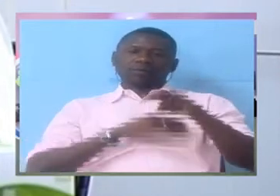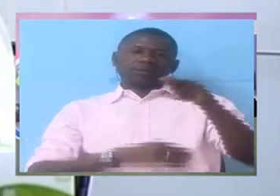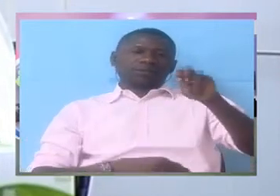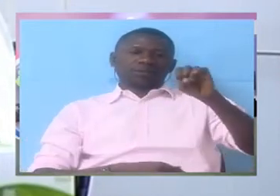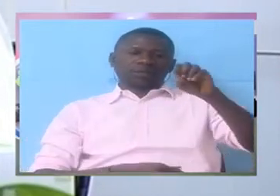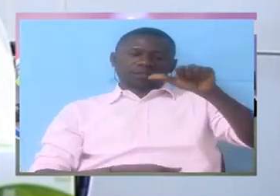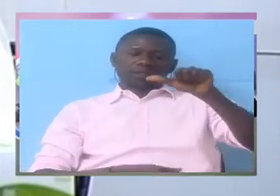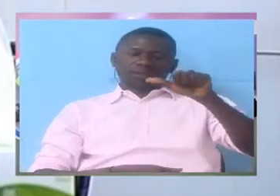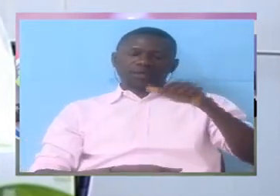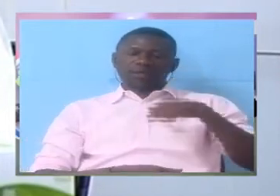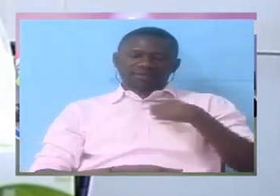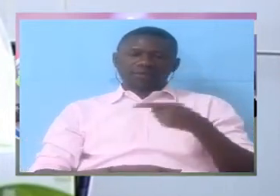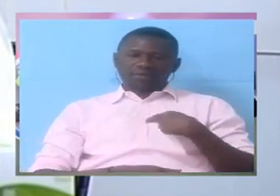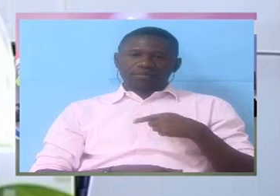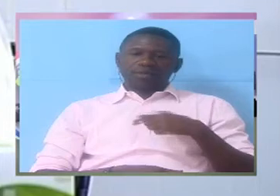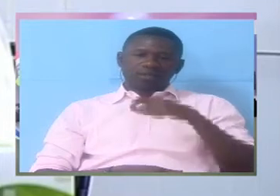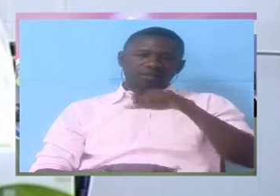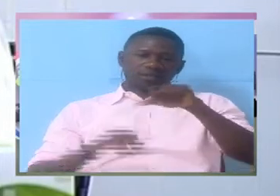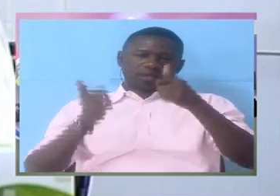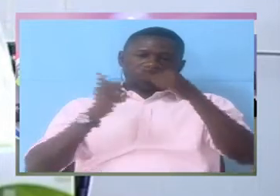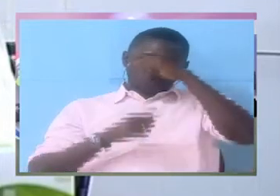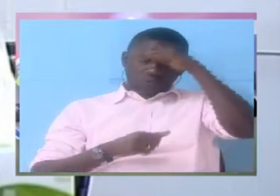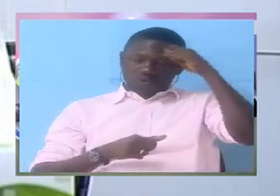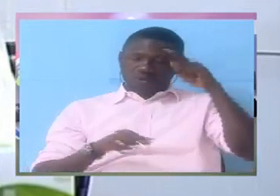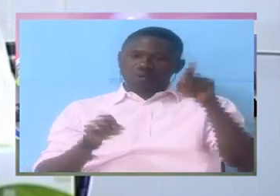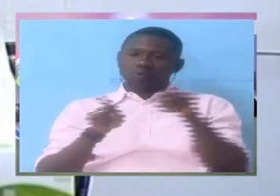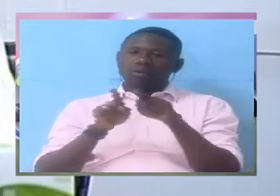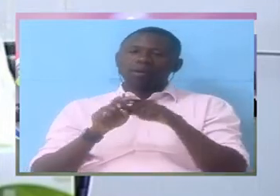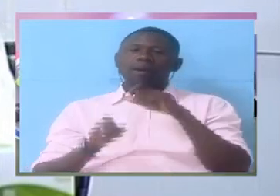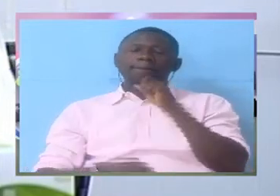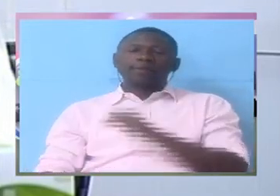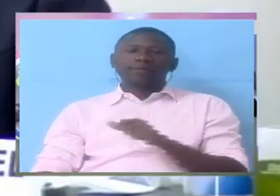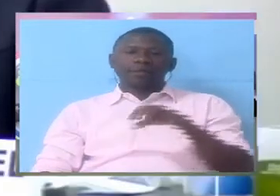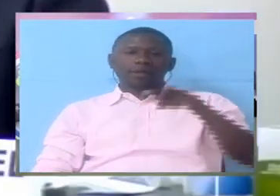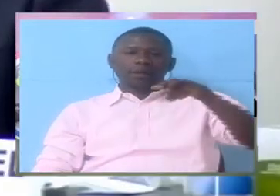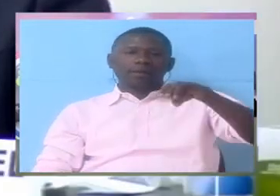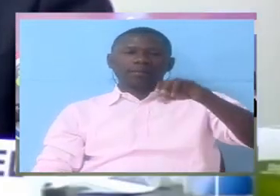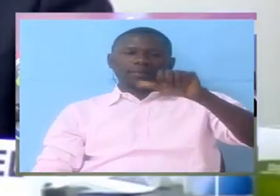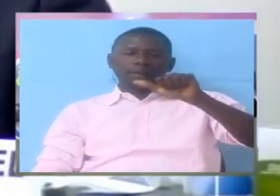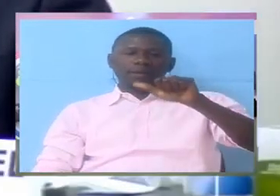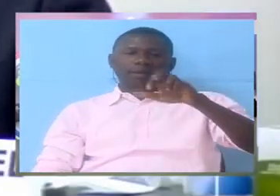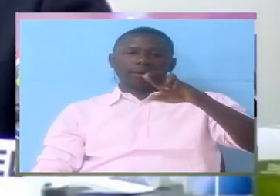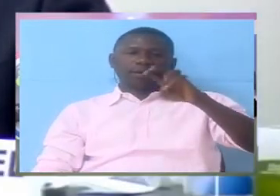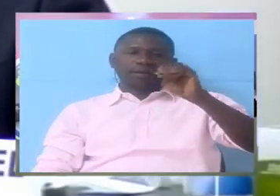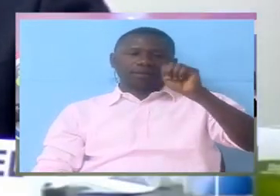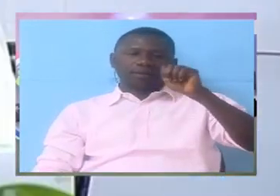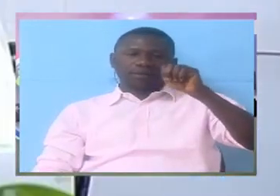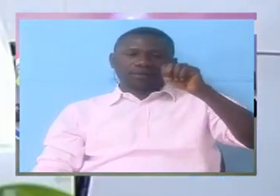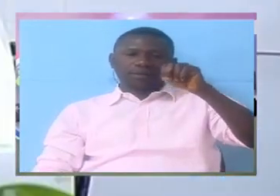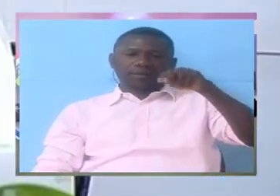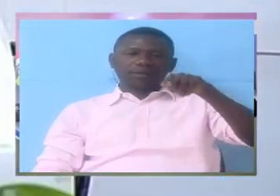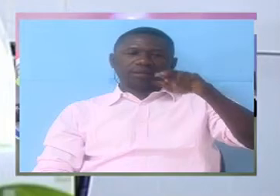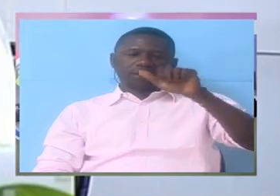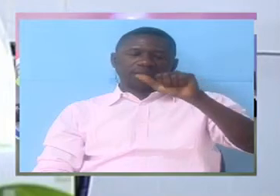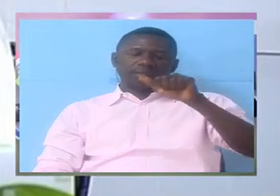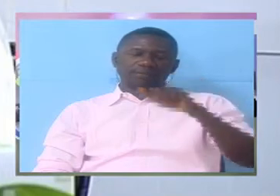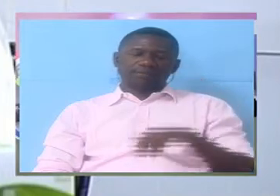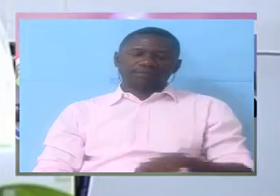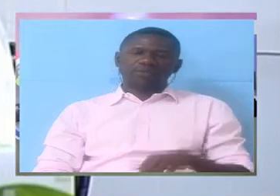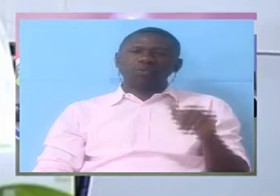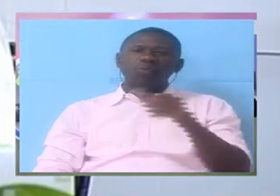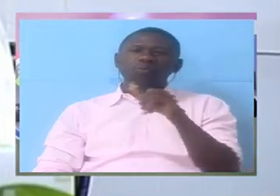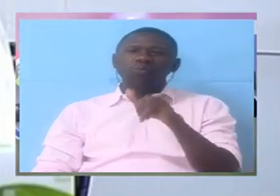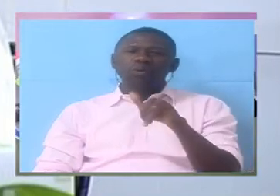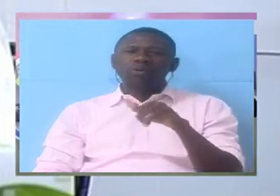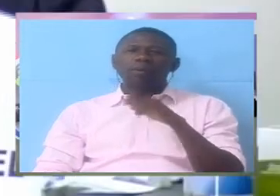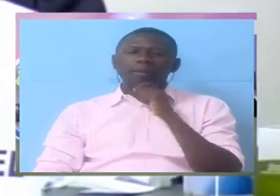with Mr. Marena. Namira utumo ni Mr. Marena bedu kola. Daba Marena. Marena Juma. Daba Marena.